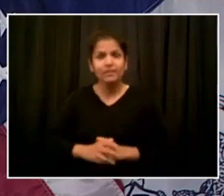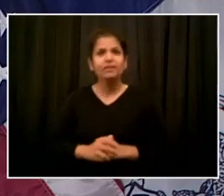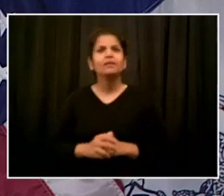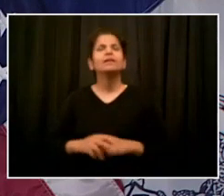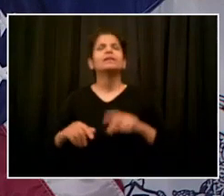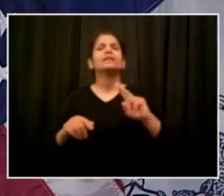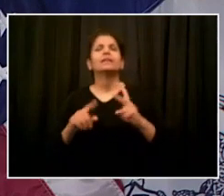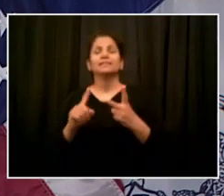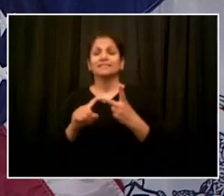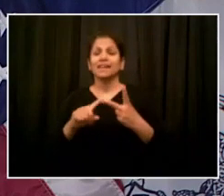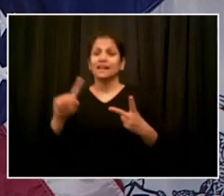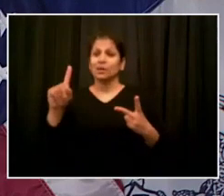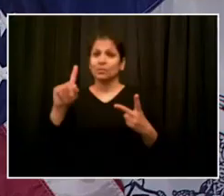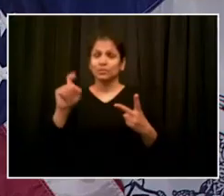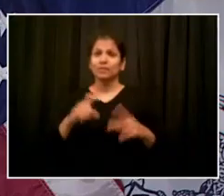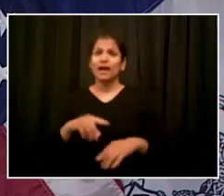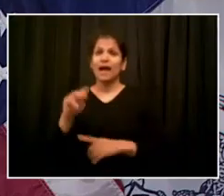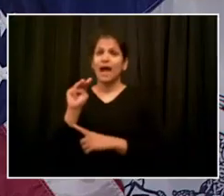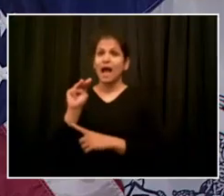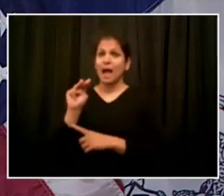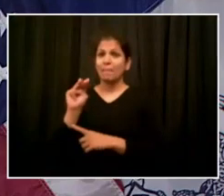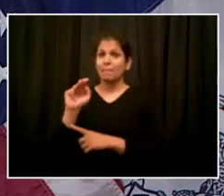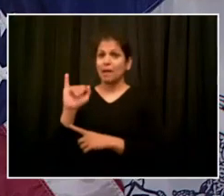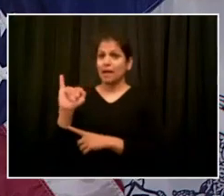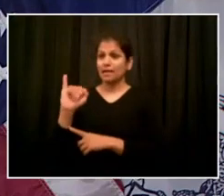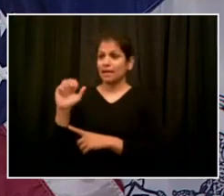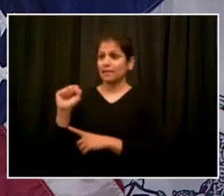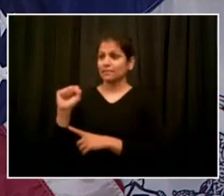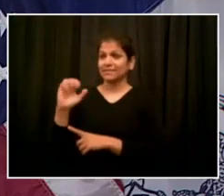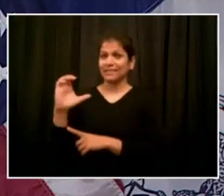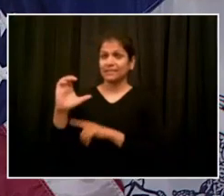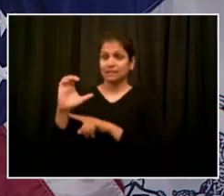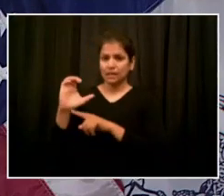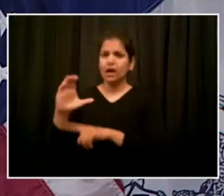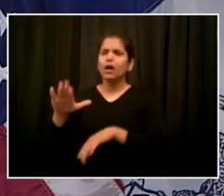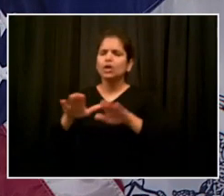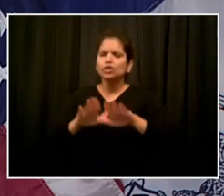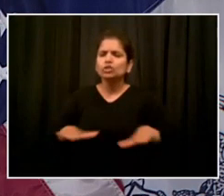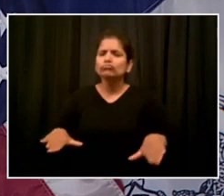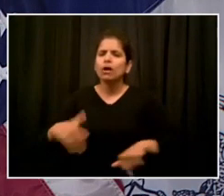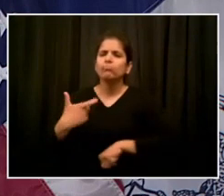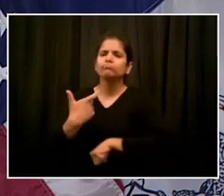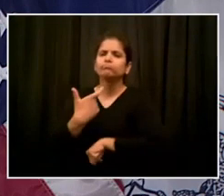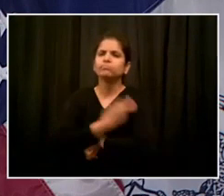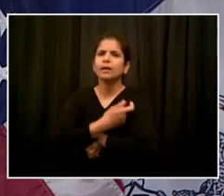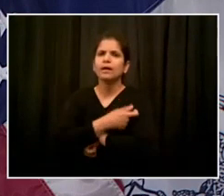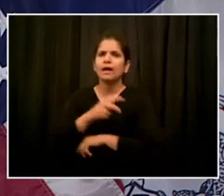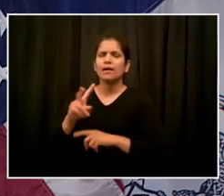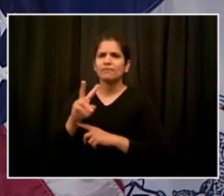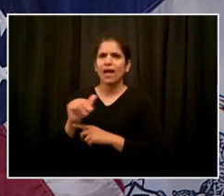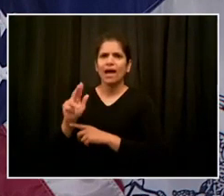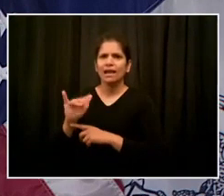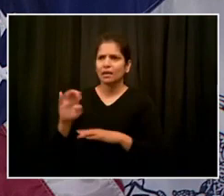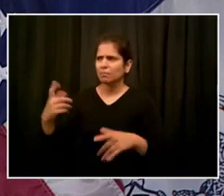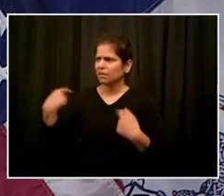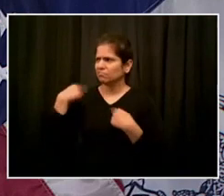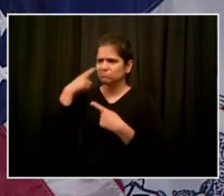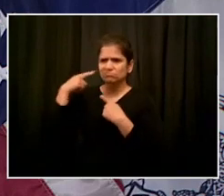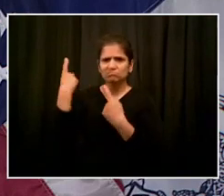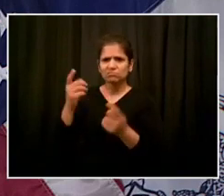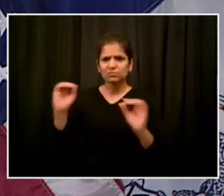in children. We haven't heard anything about that in a while. Has that calmed down? Is that still a problem at this